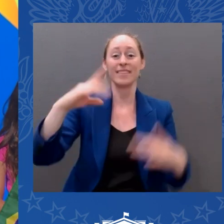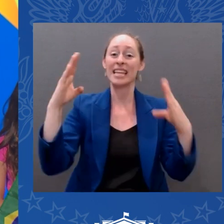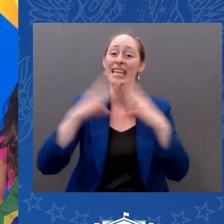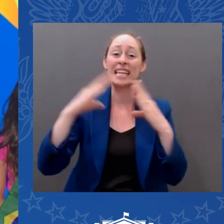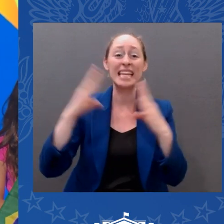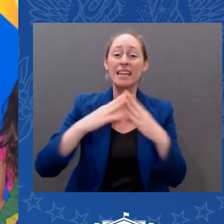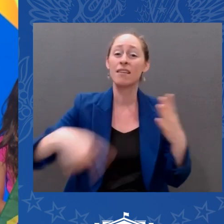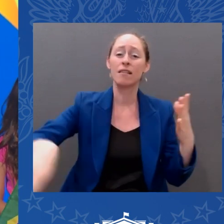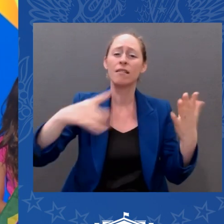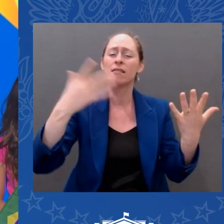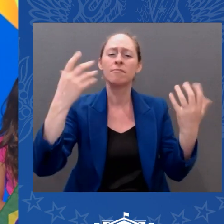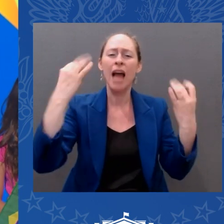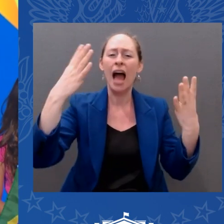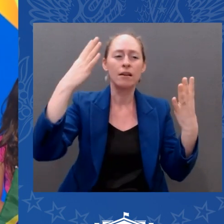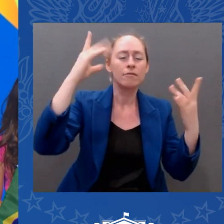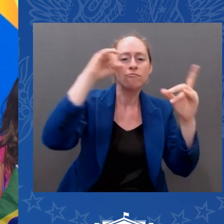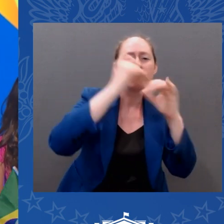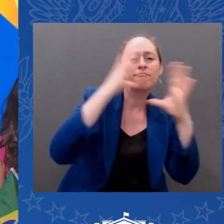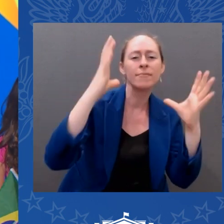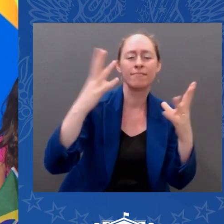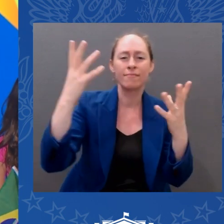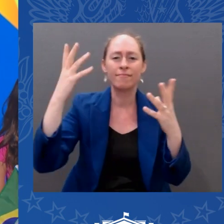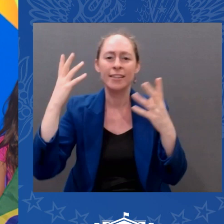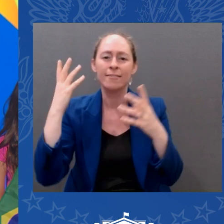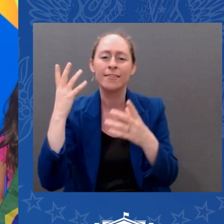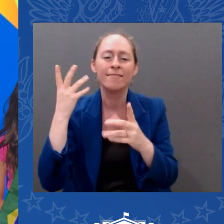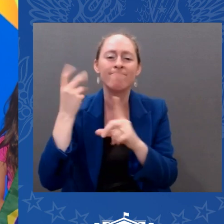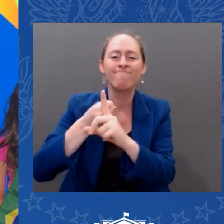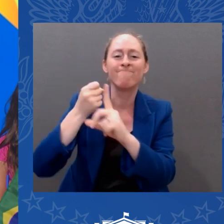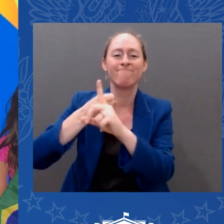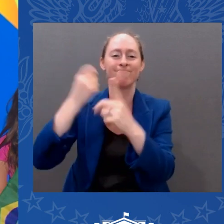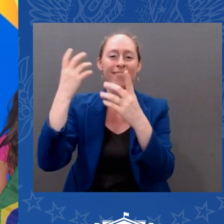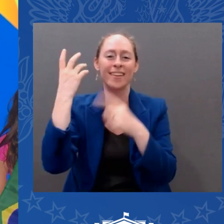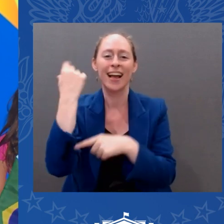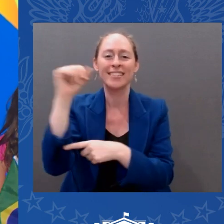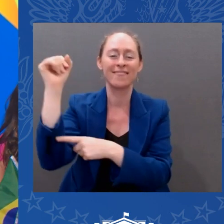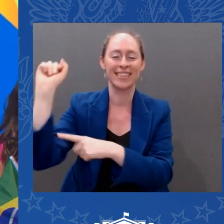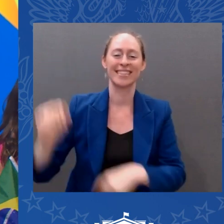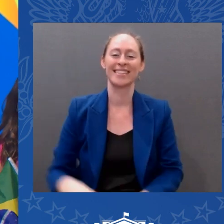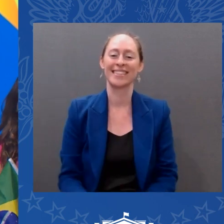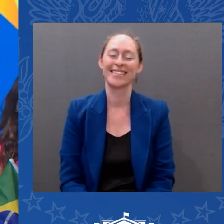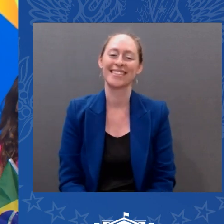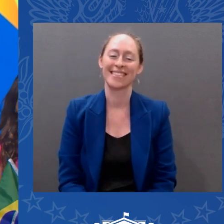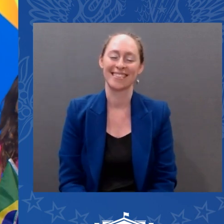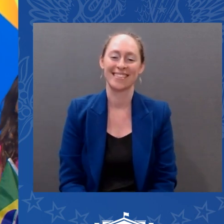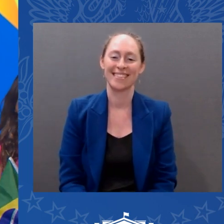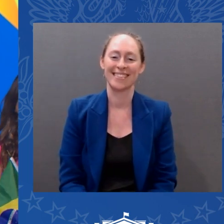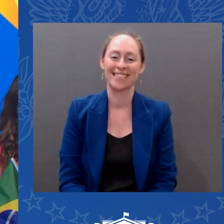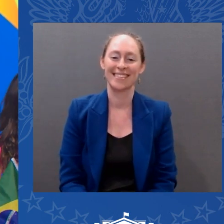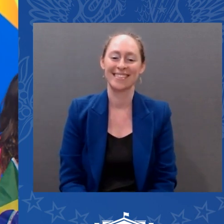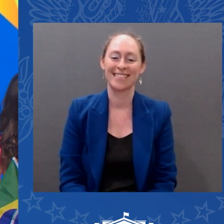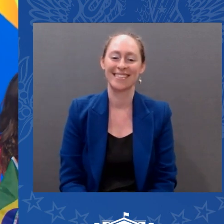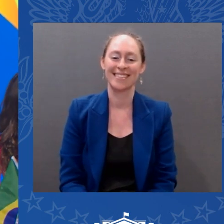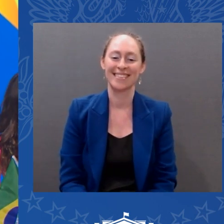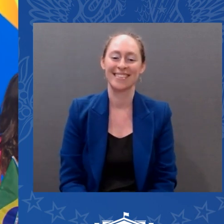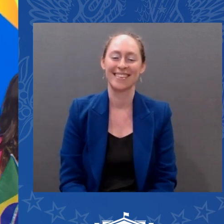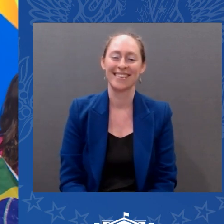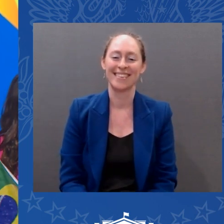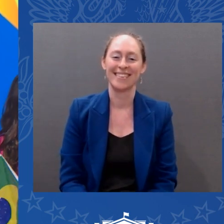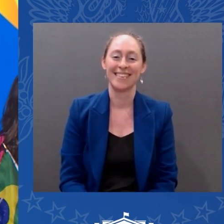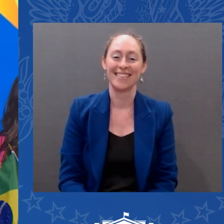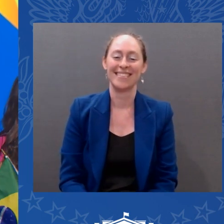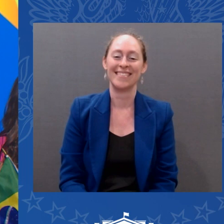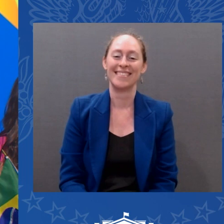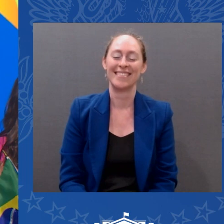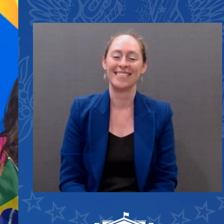pertenecen, creada por gente con sueños y poblaciones de cada esquina de este hemisferio. A city of the future,